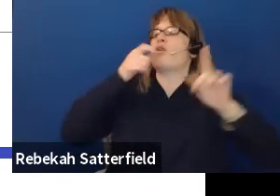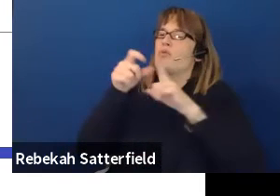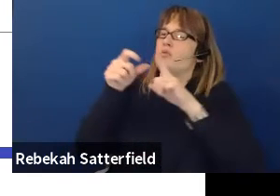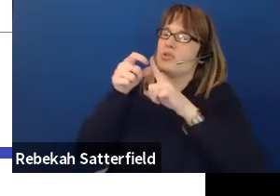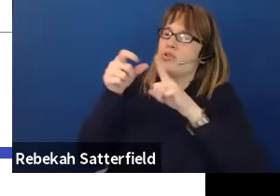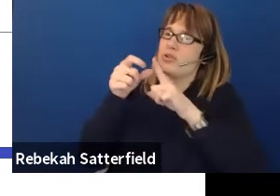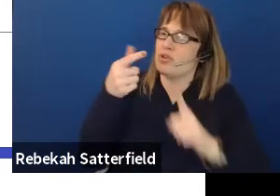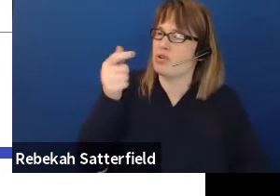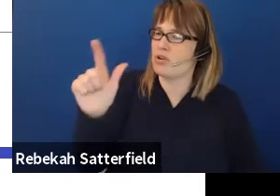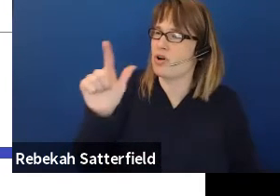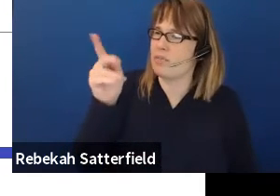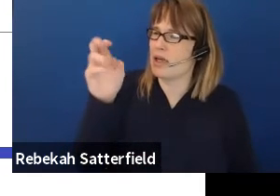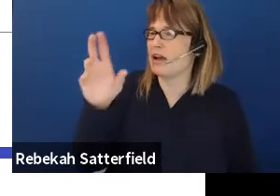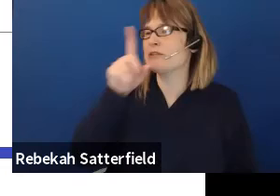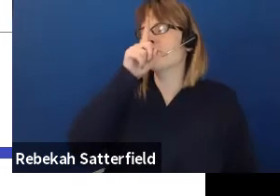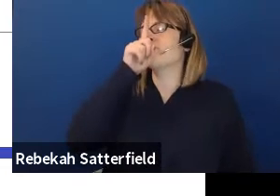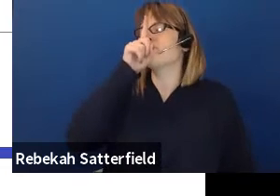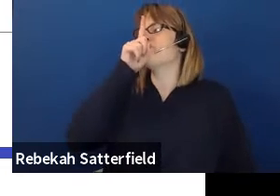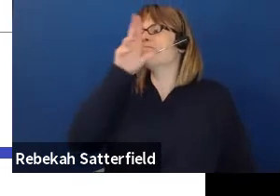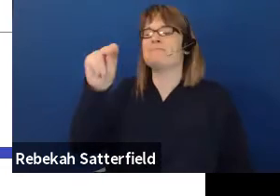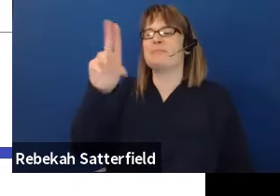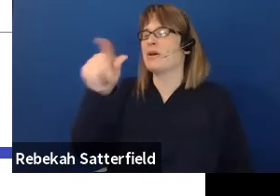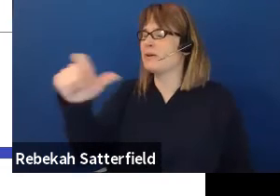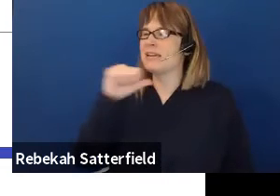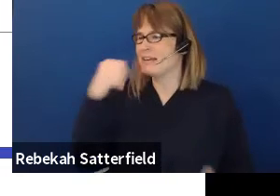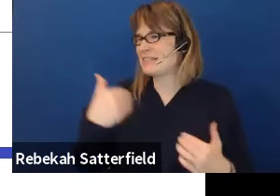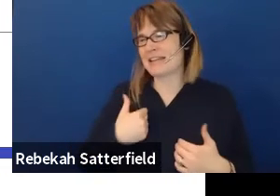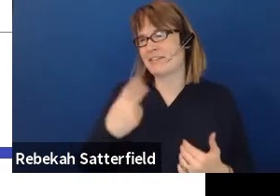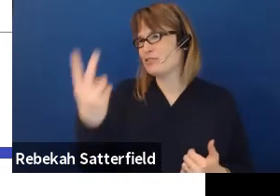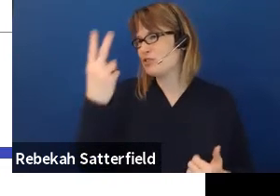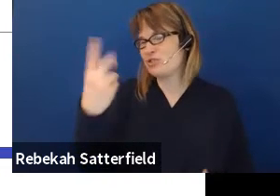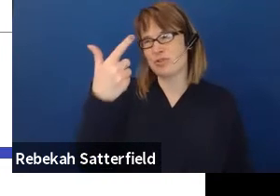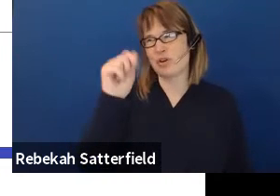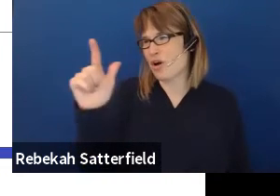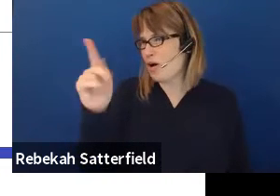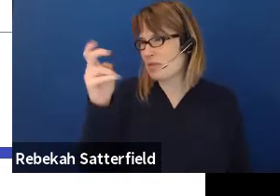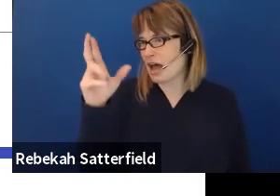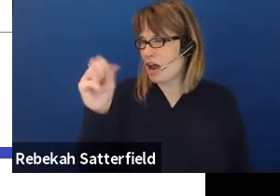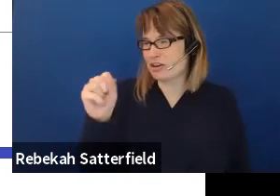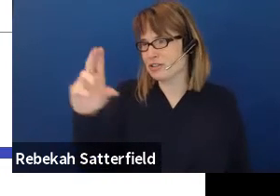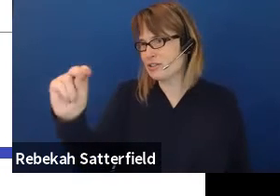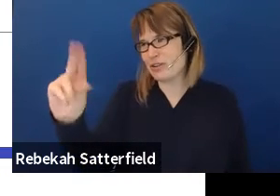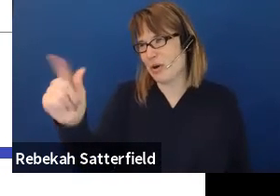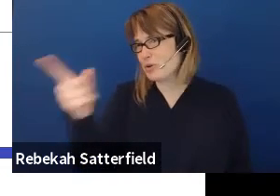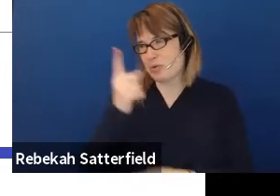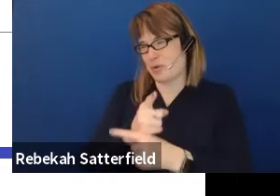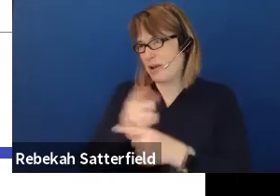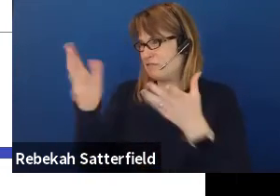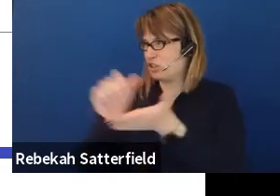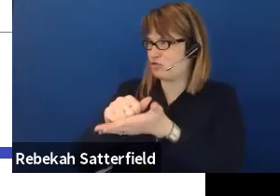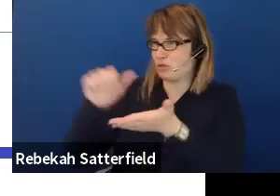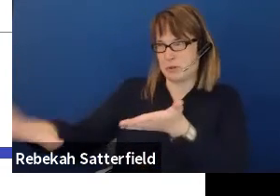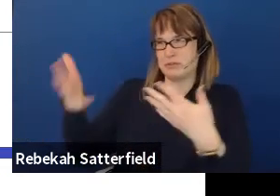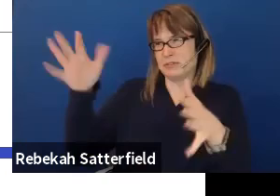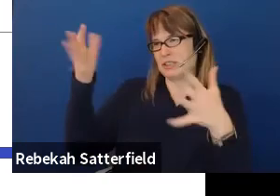mother. No, he does not have two gallbladders. He doesn't even have one. Everybody laughed, of course, but the